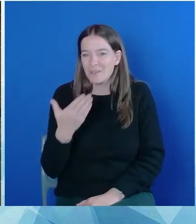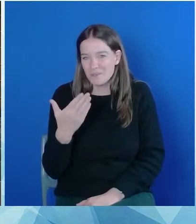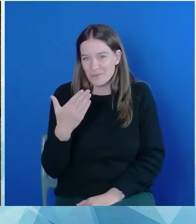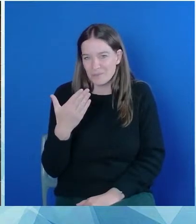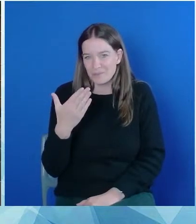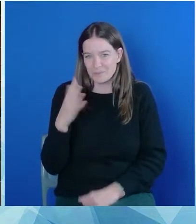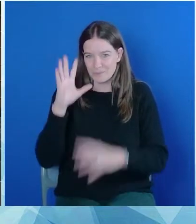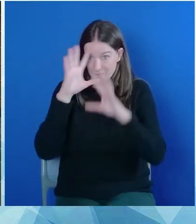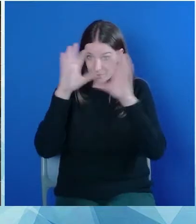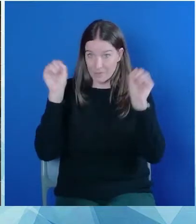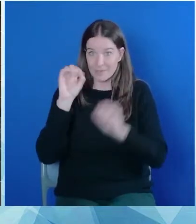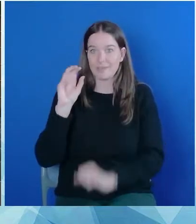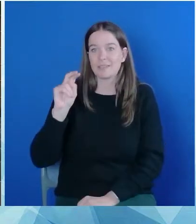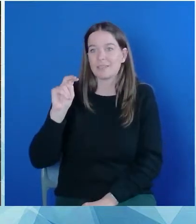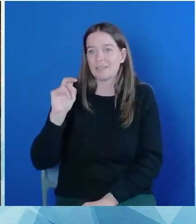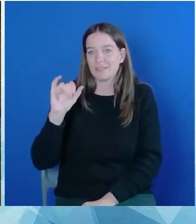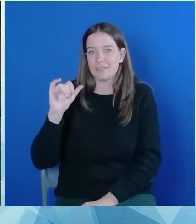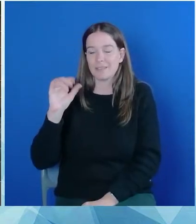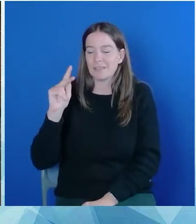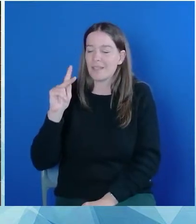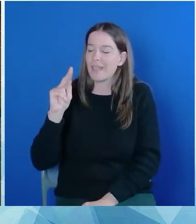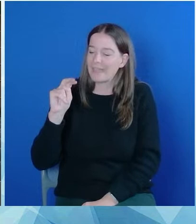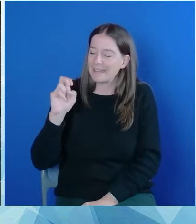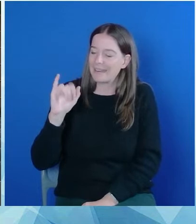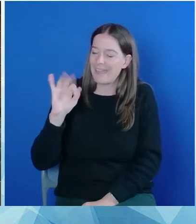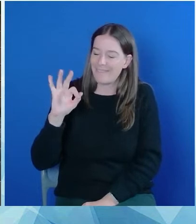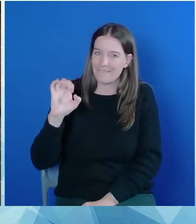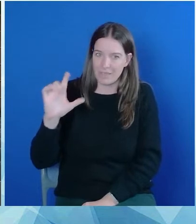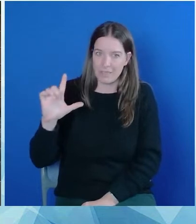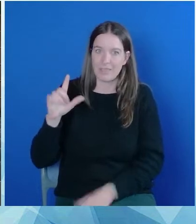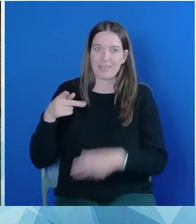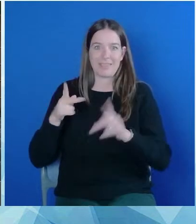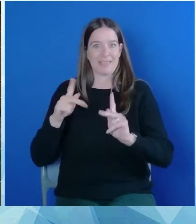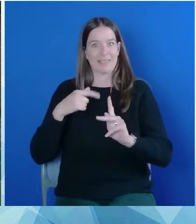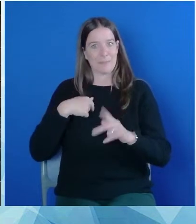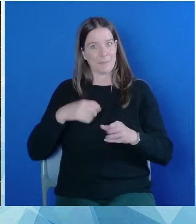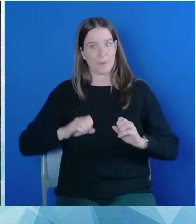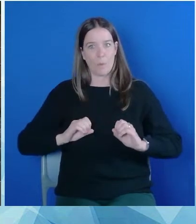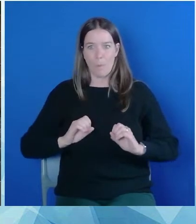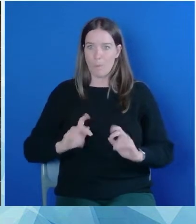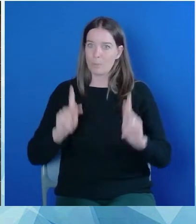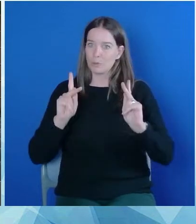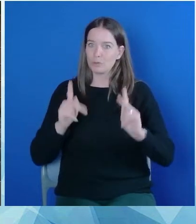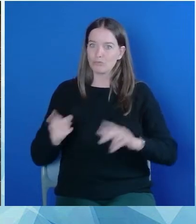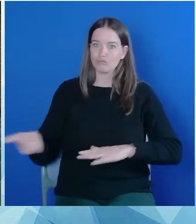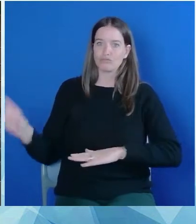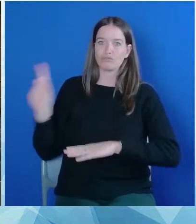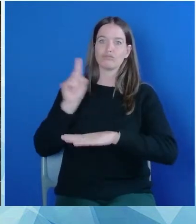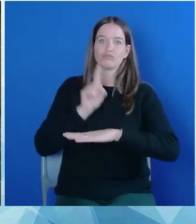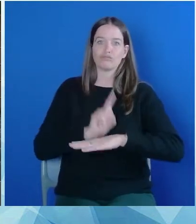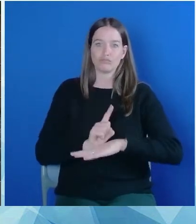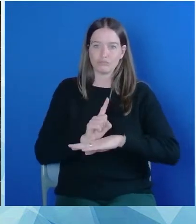Thank you, President Kneifel, for allowing me the opportunity to comment.